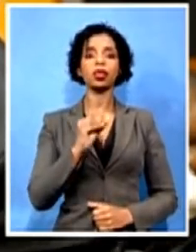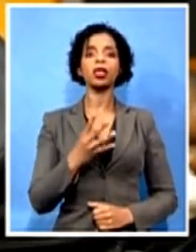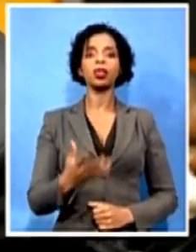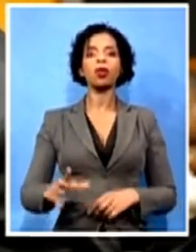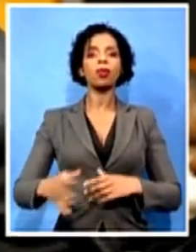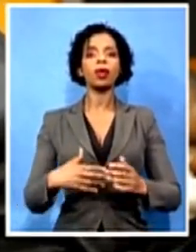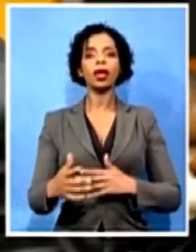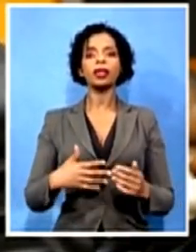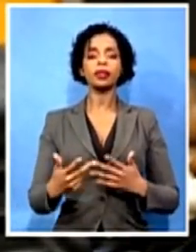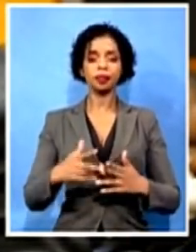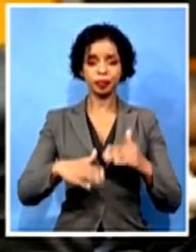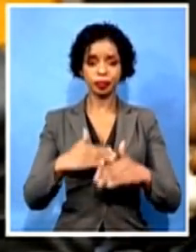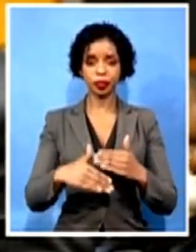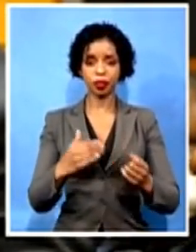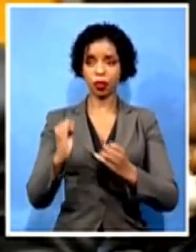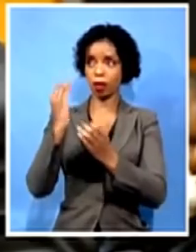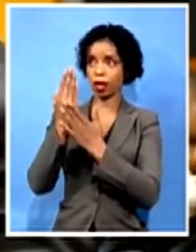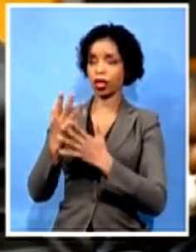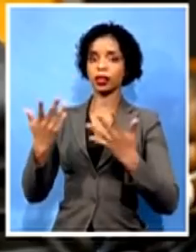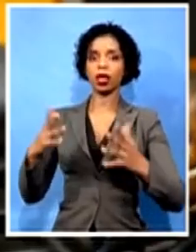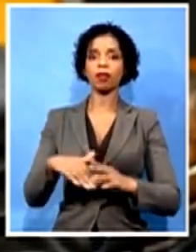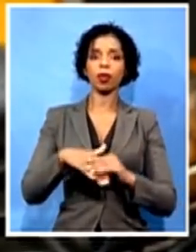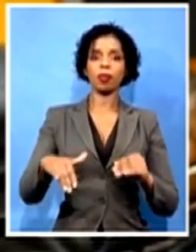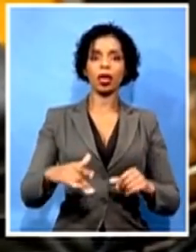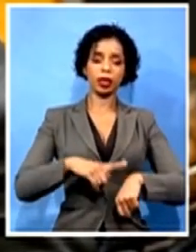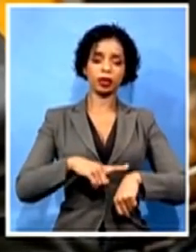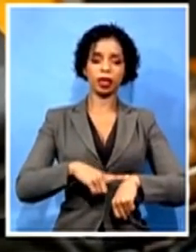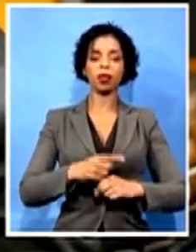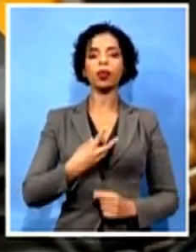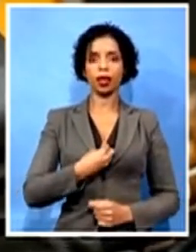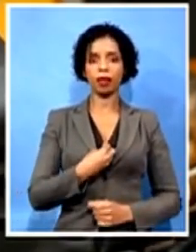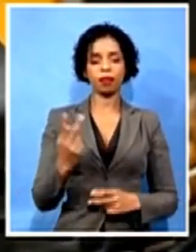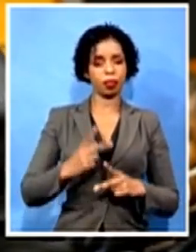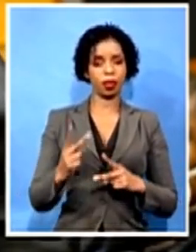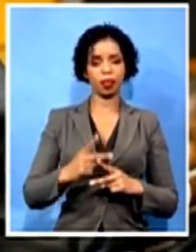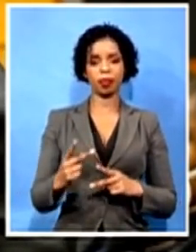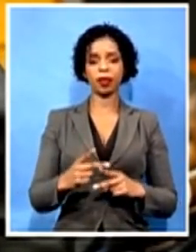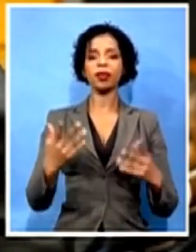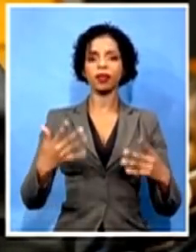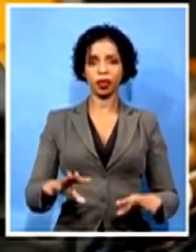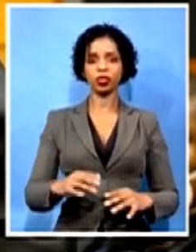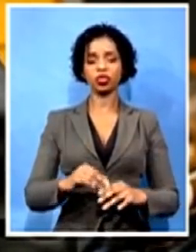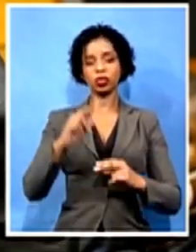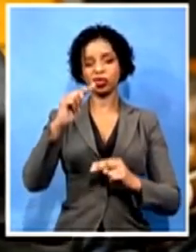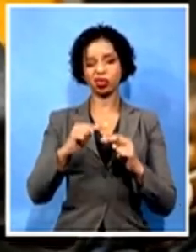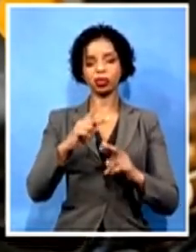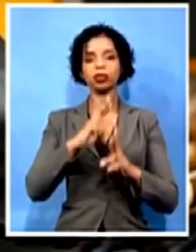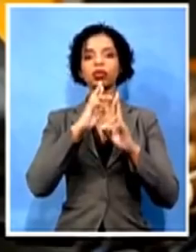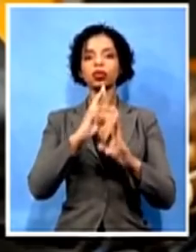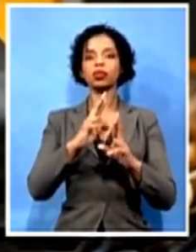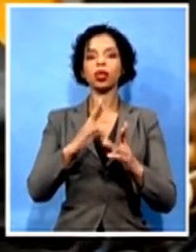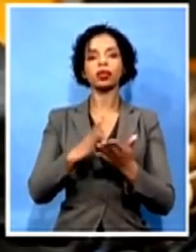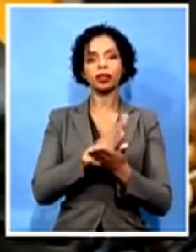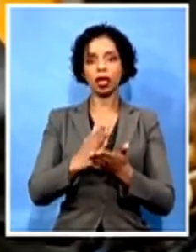need a little bit of time, we have prepared a very, very short response dealing with some of the allegations that have now been raised, which appears